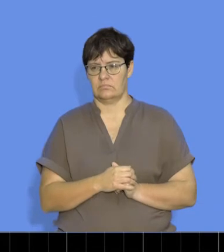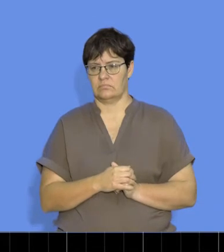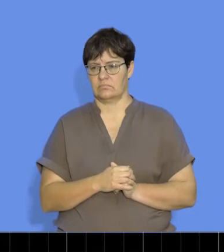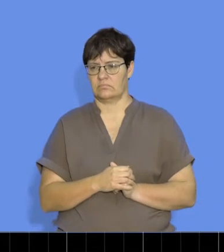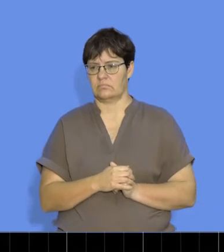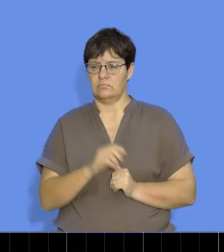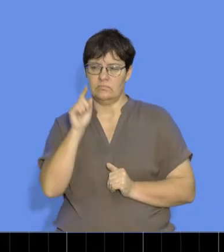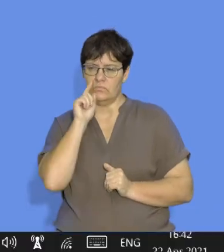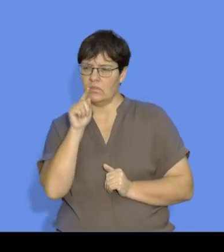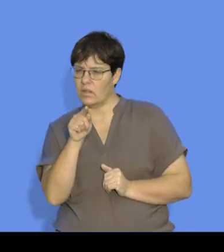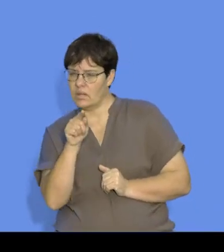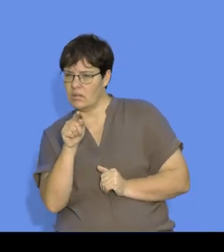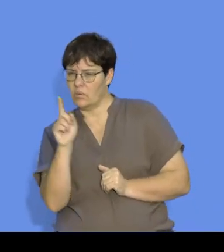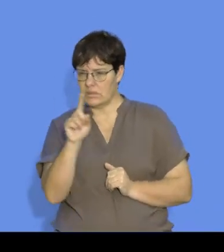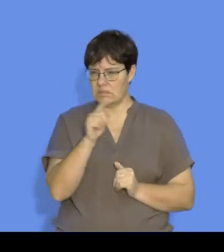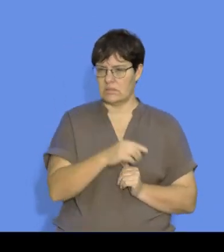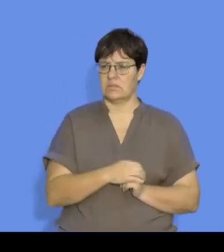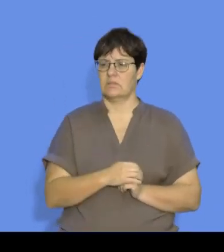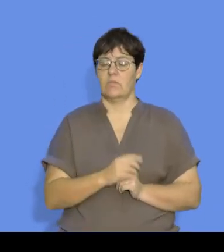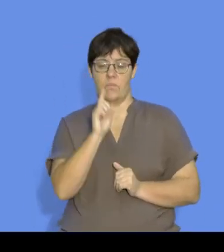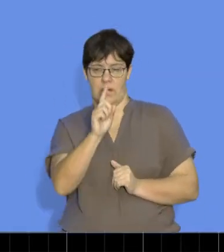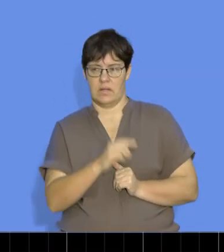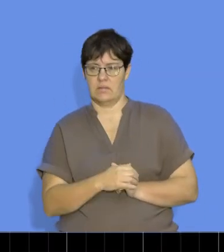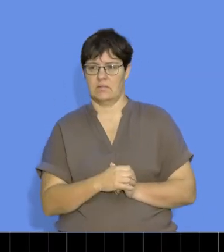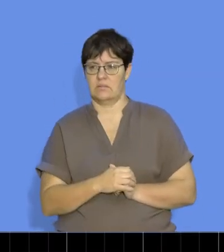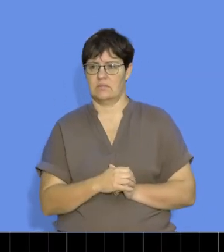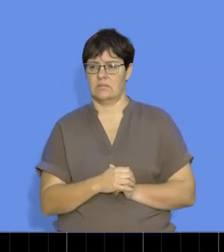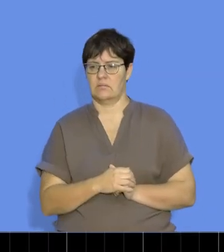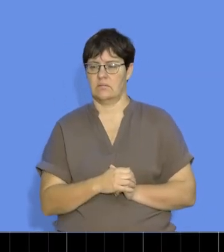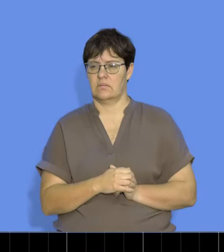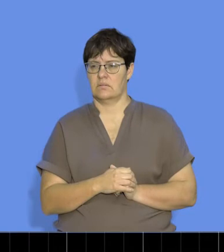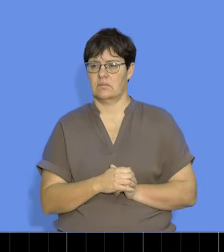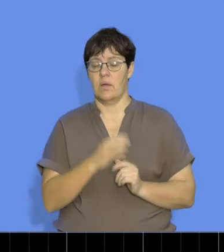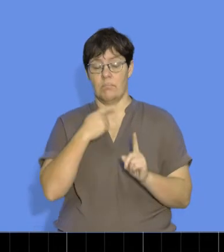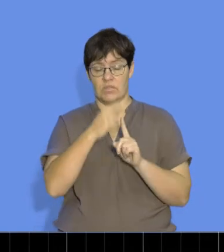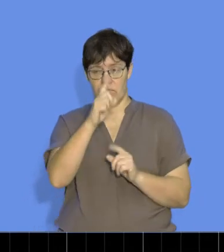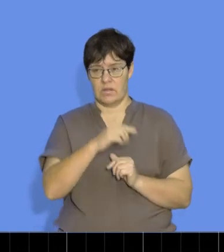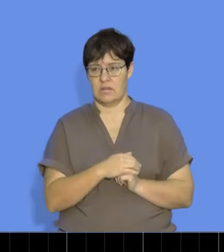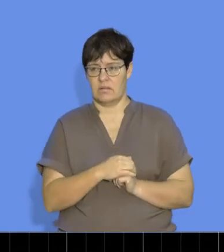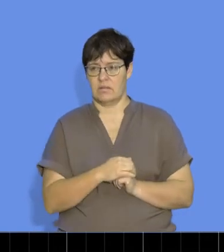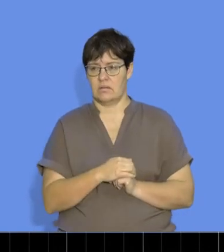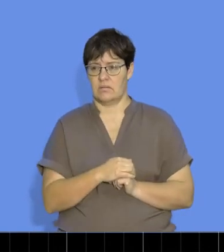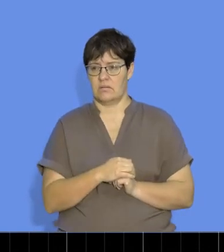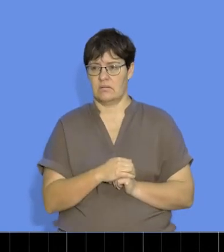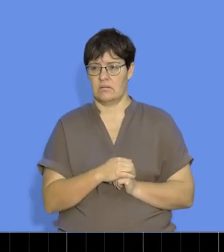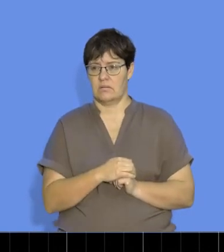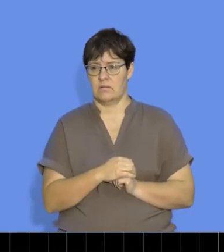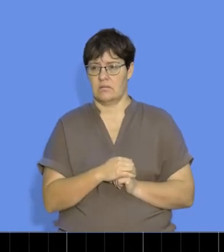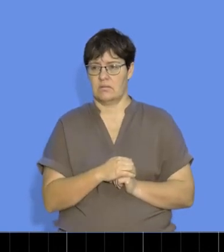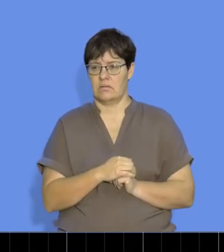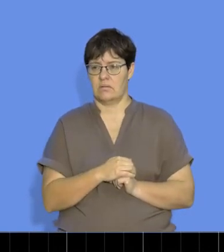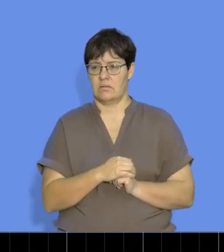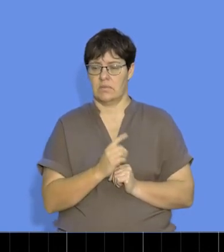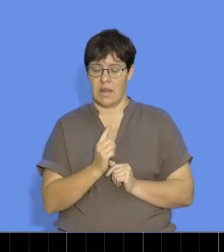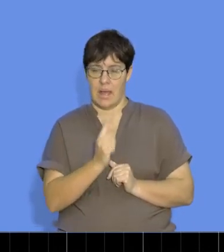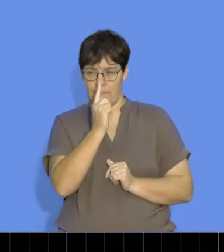quickly need to check as well what it is, which is 1, right? It must be a positive 1, so it means I'm taking it 1